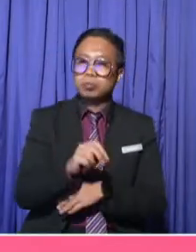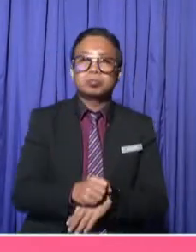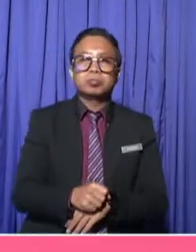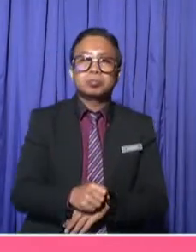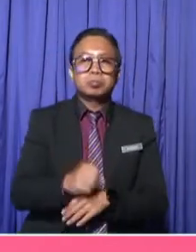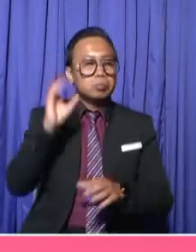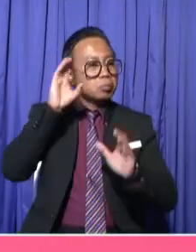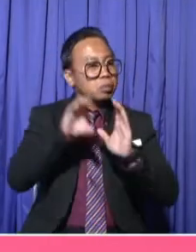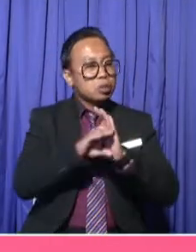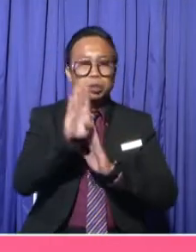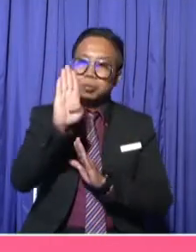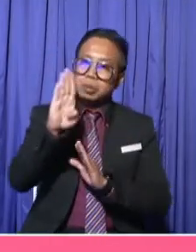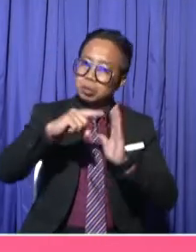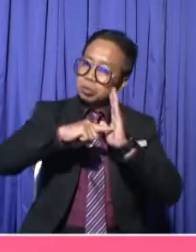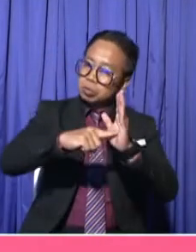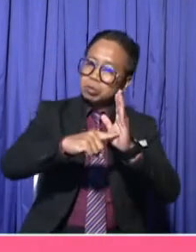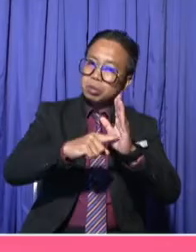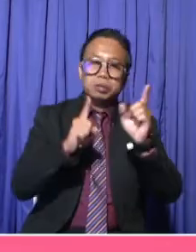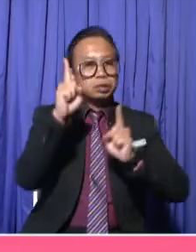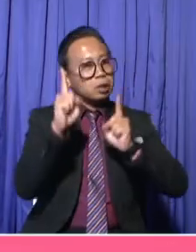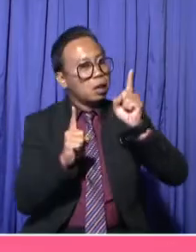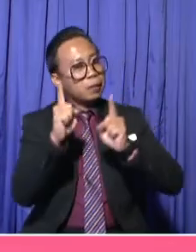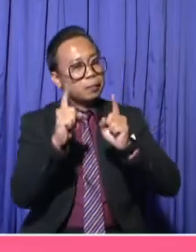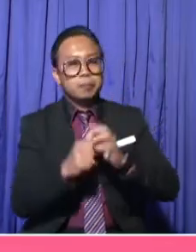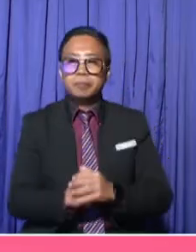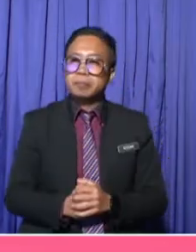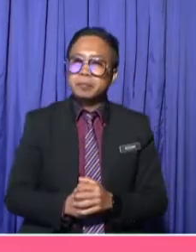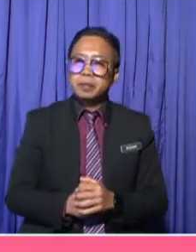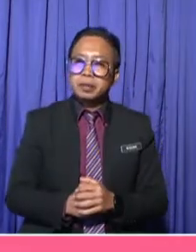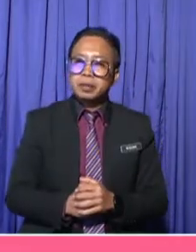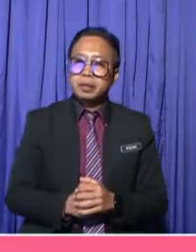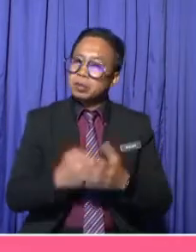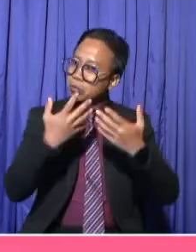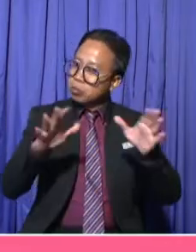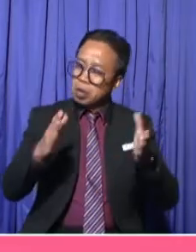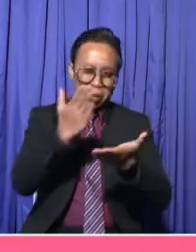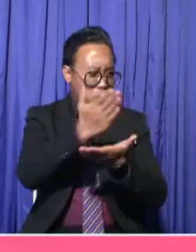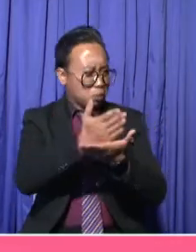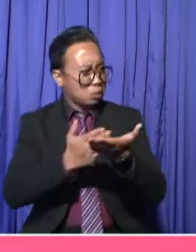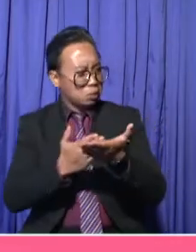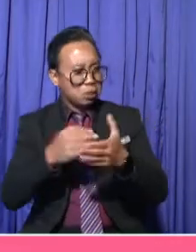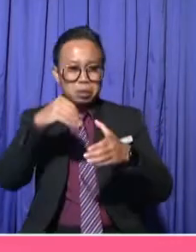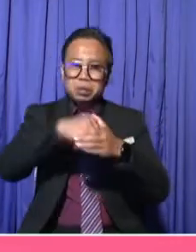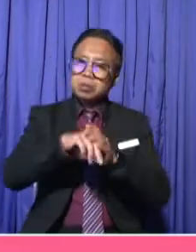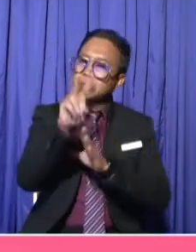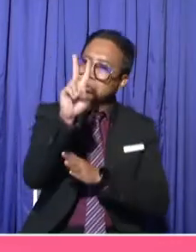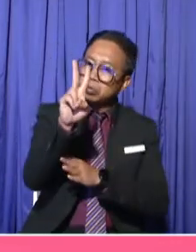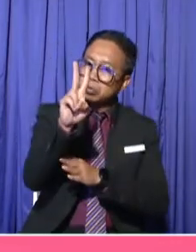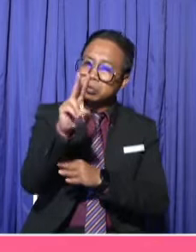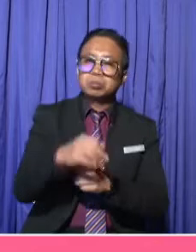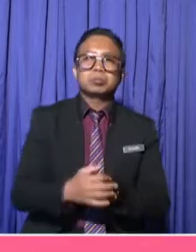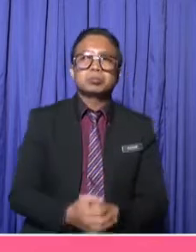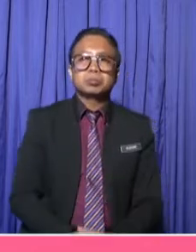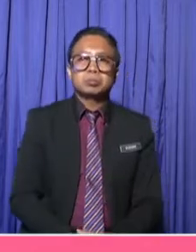Picture B shows a star. Oh, it has been divided into 2 parts as